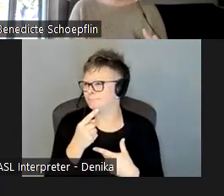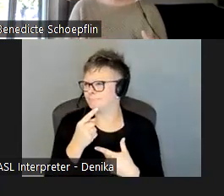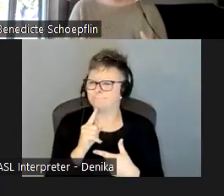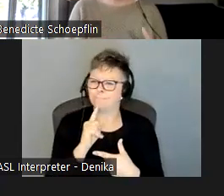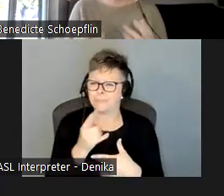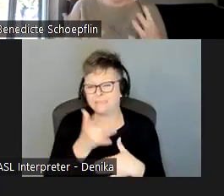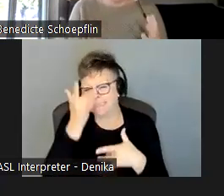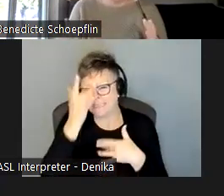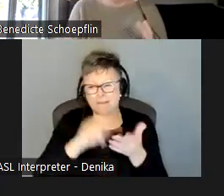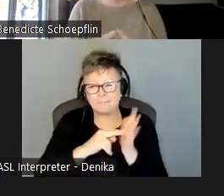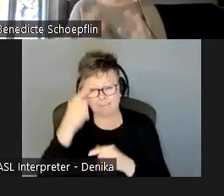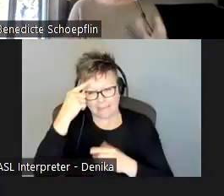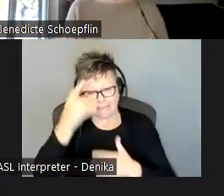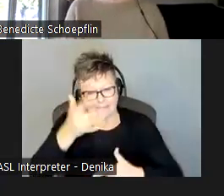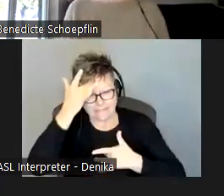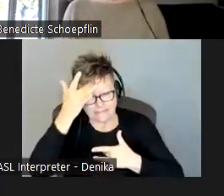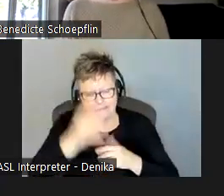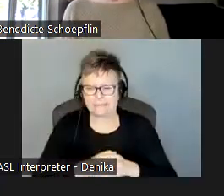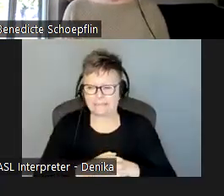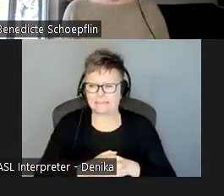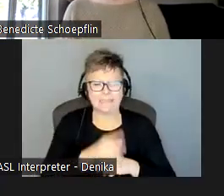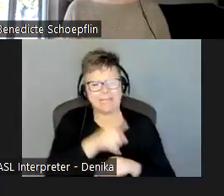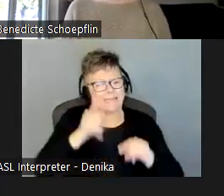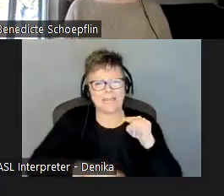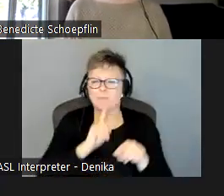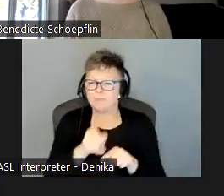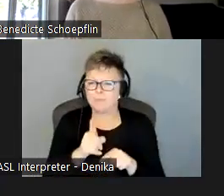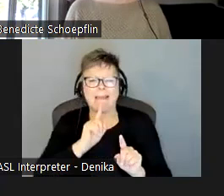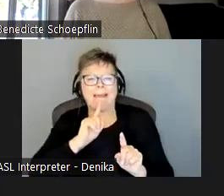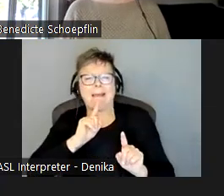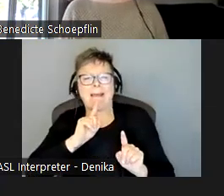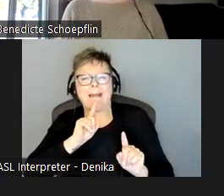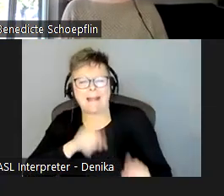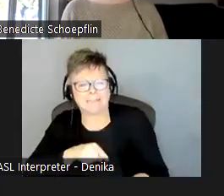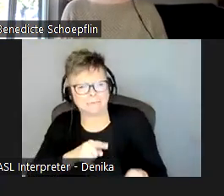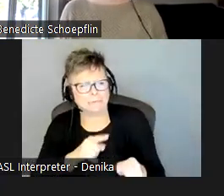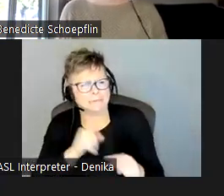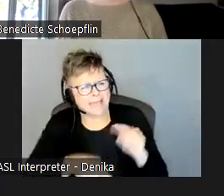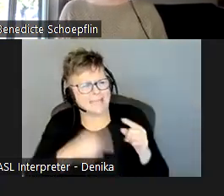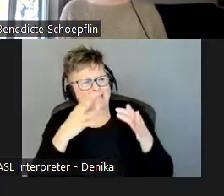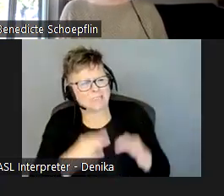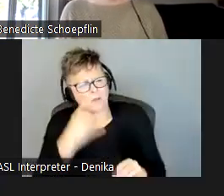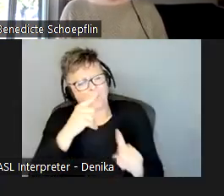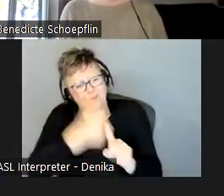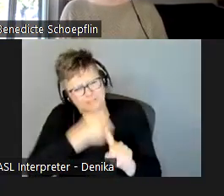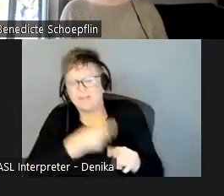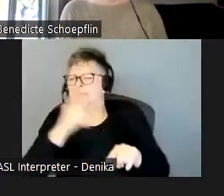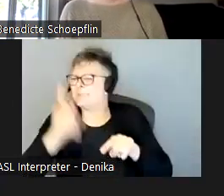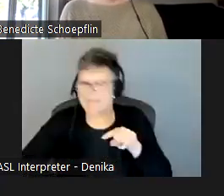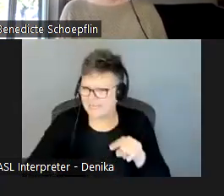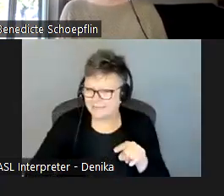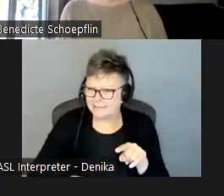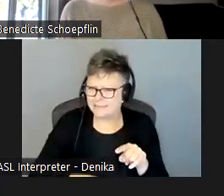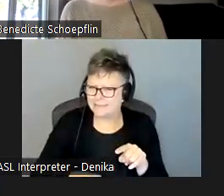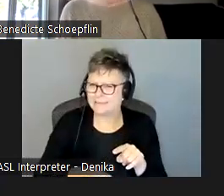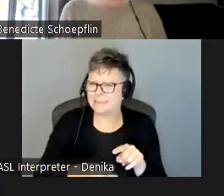is not fully able to make decisions, and they get scammed easily because of that.